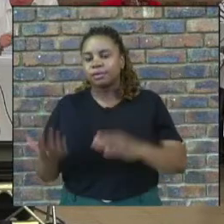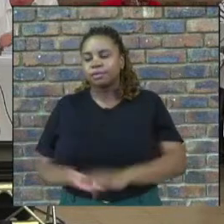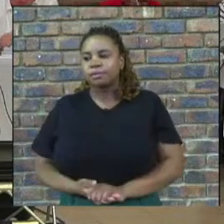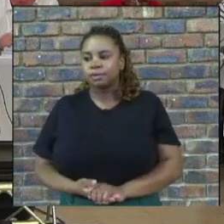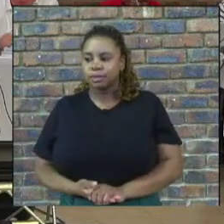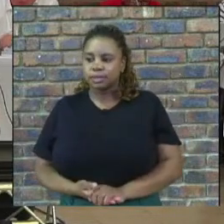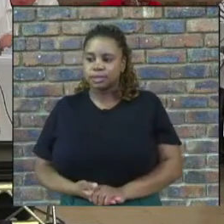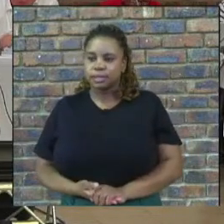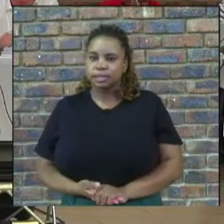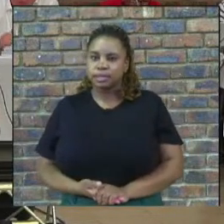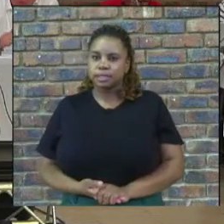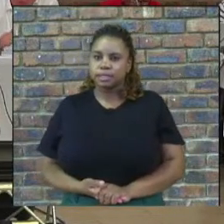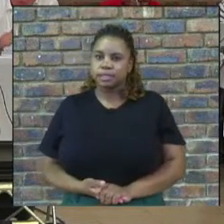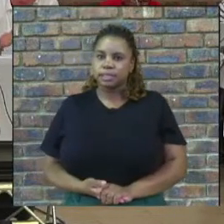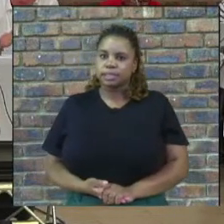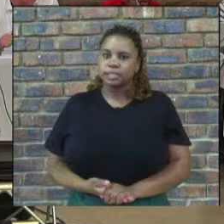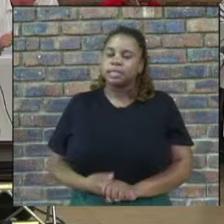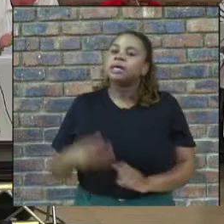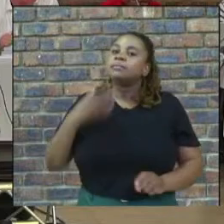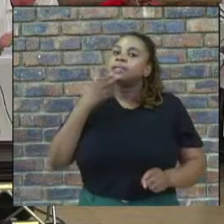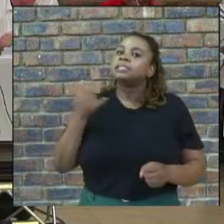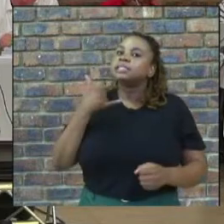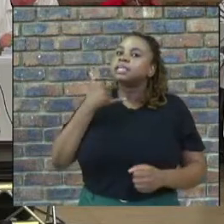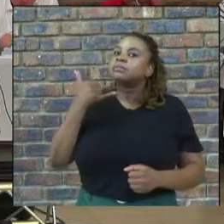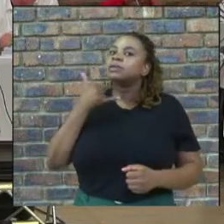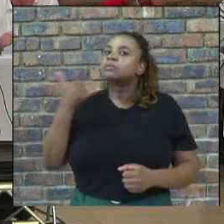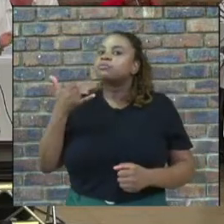Orifa phone number address, sisters.